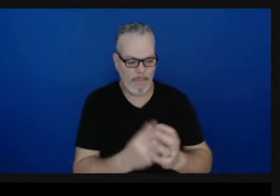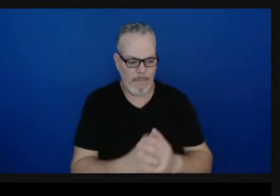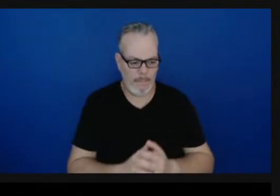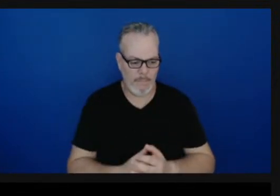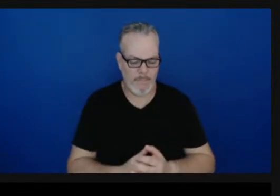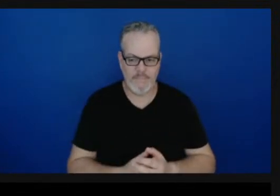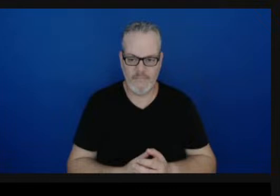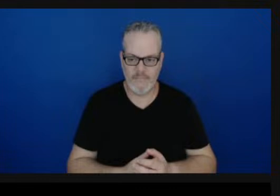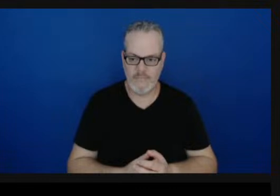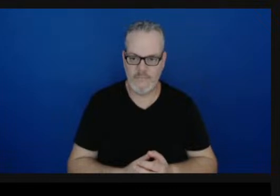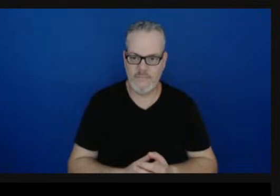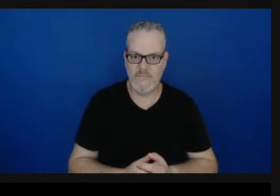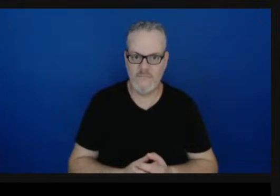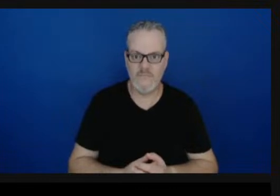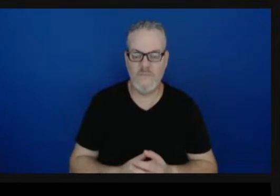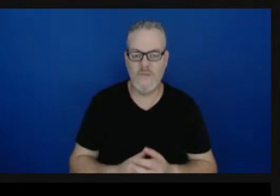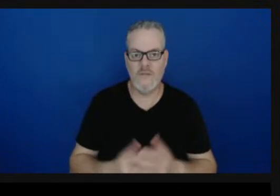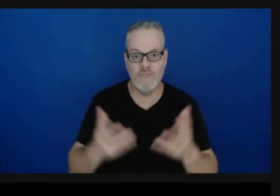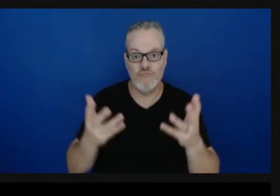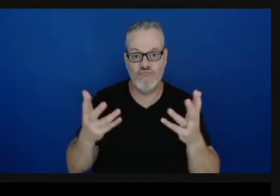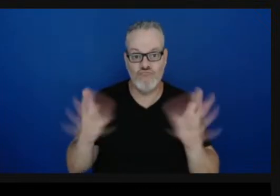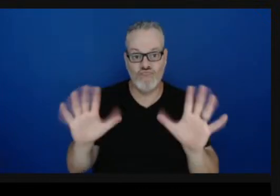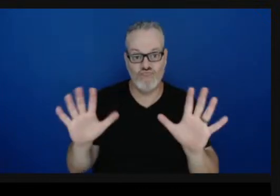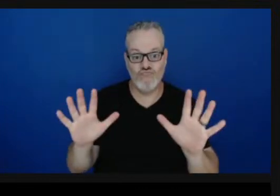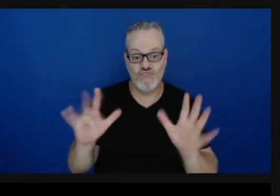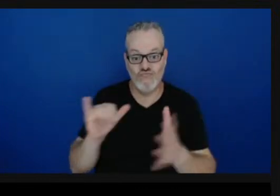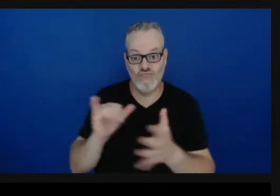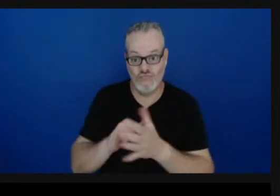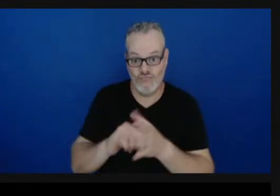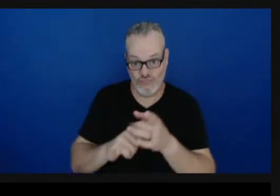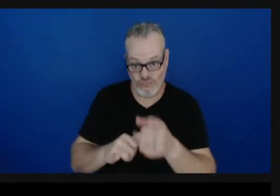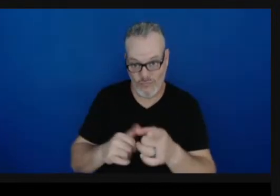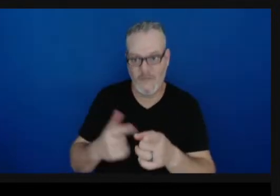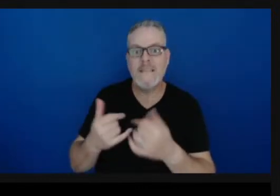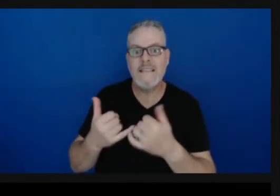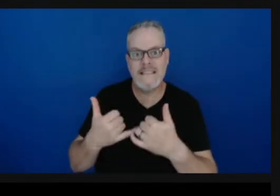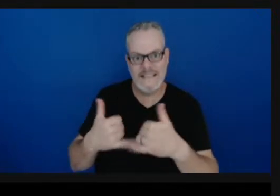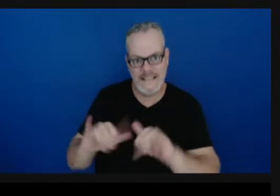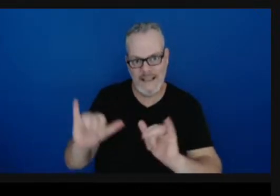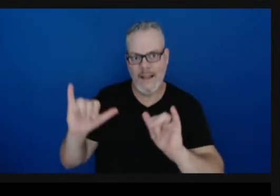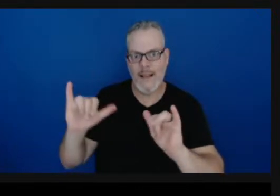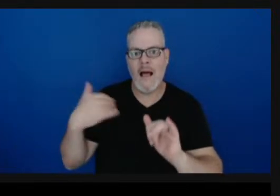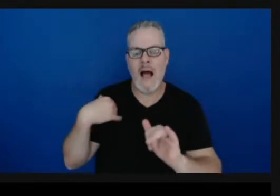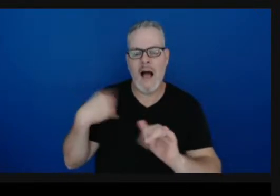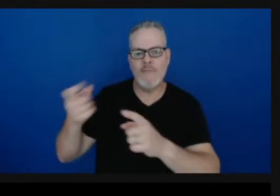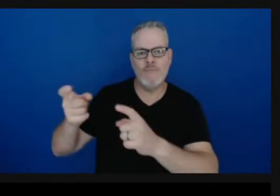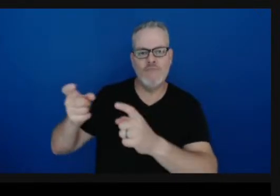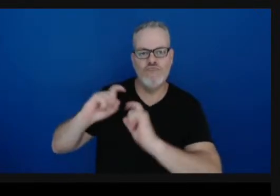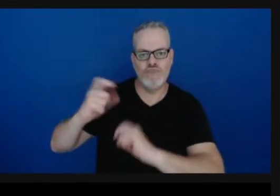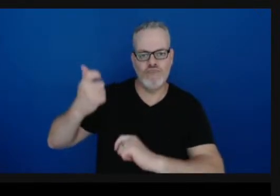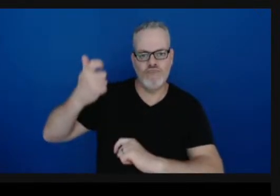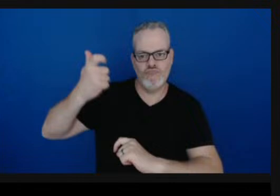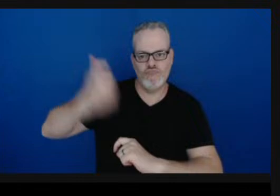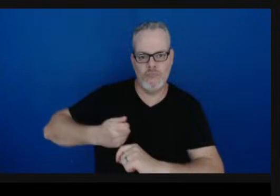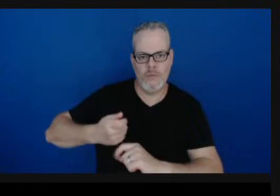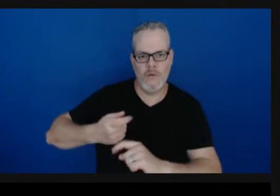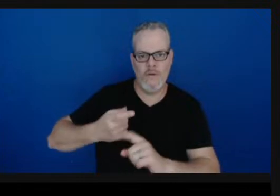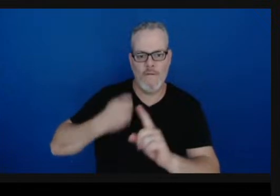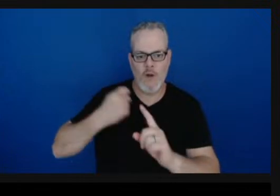So that's the thermal maps from USGS. We do have a contribution from Cosme on X as